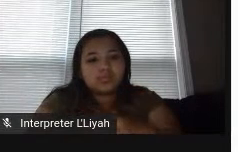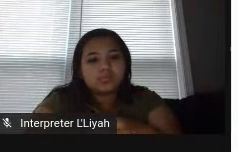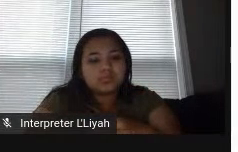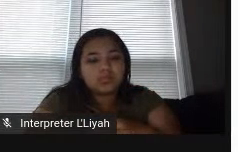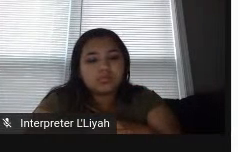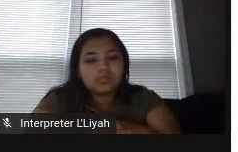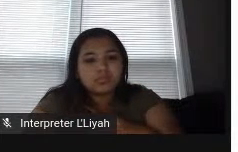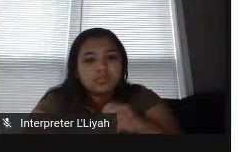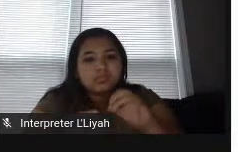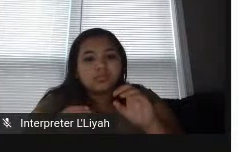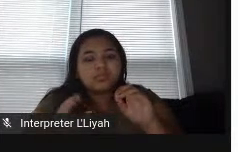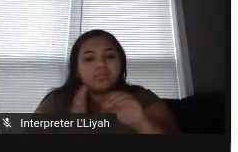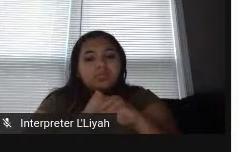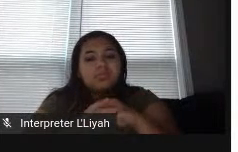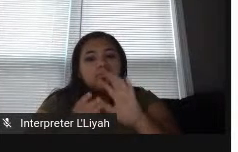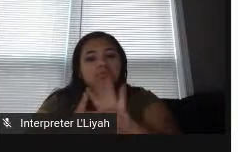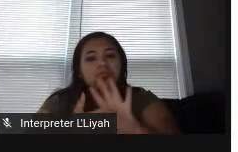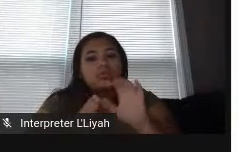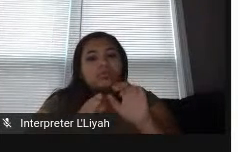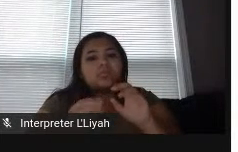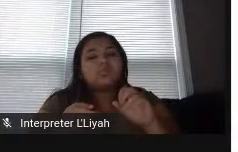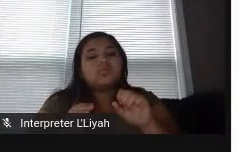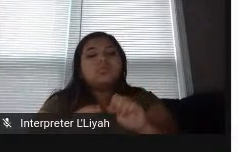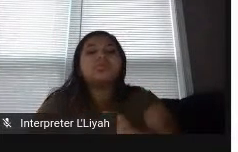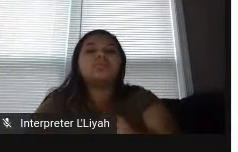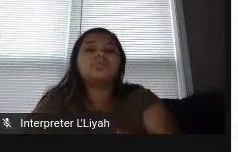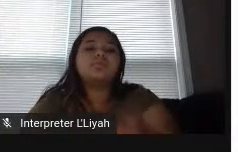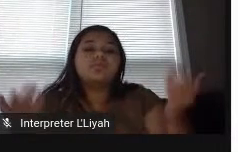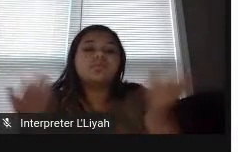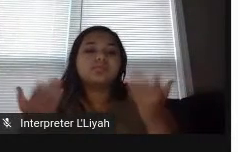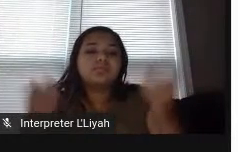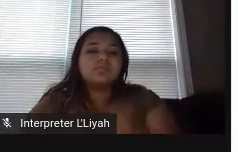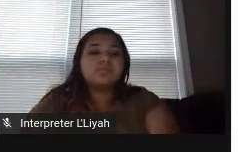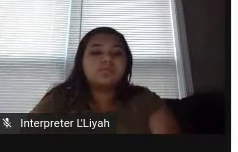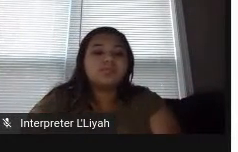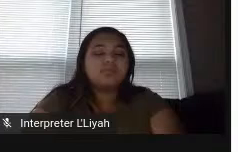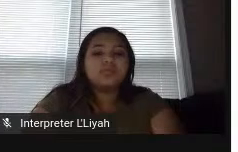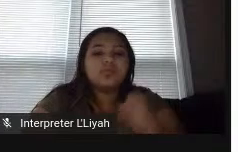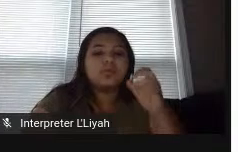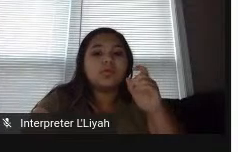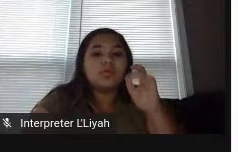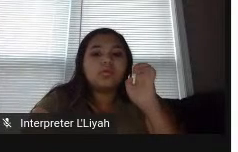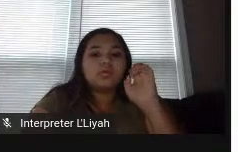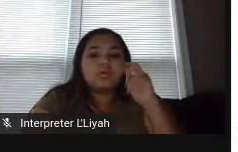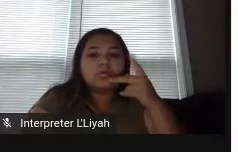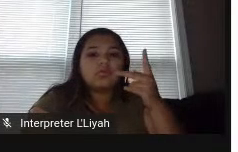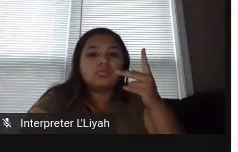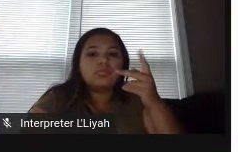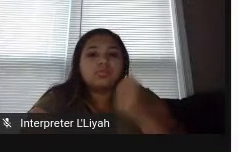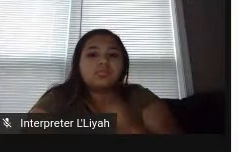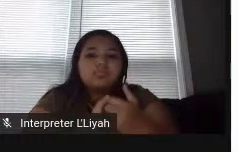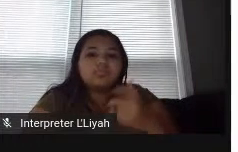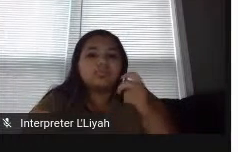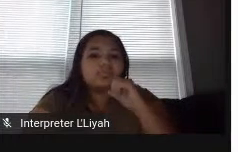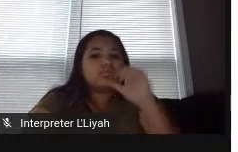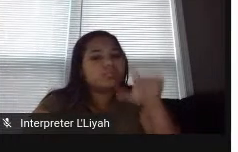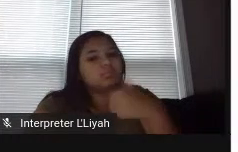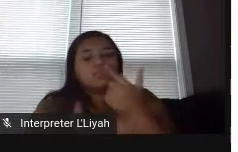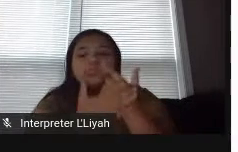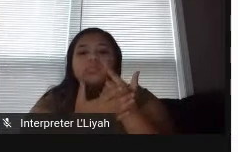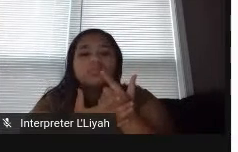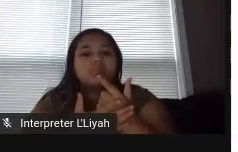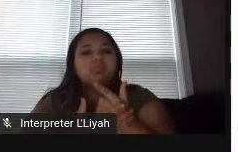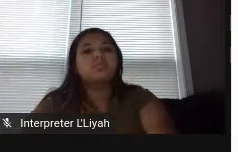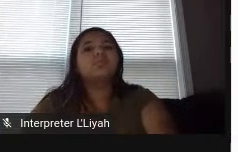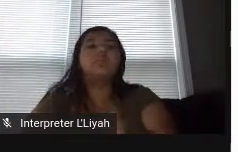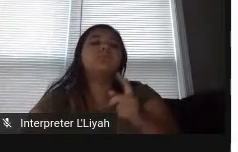in a school setting, in a structured setting, if need be. But an IEP is not